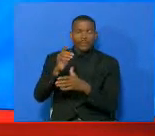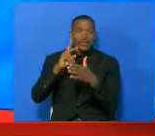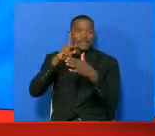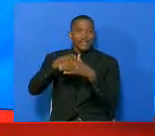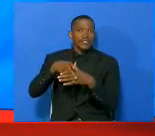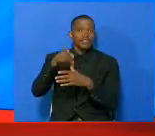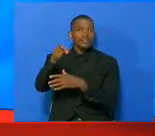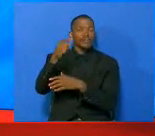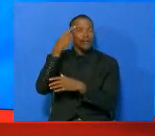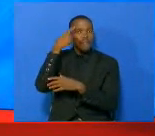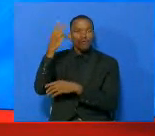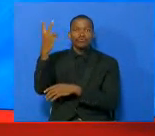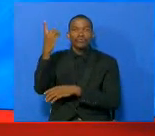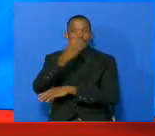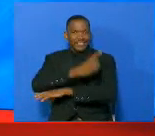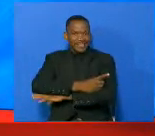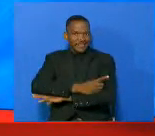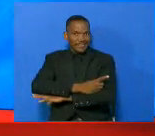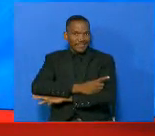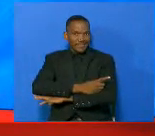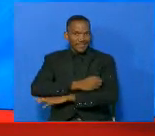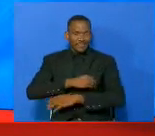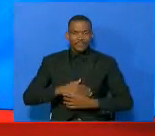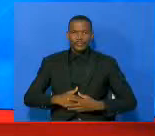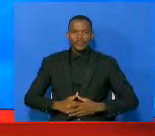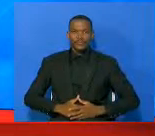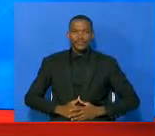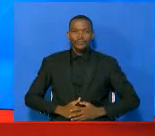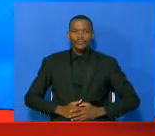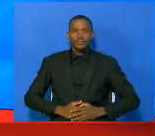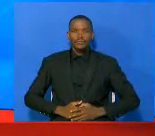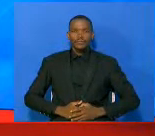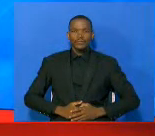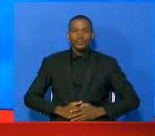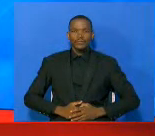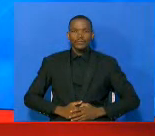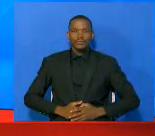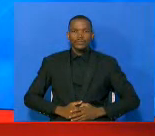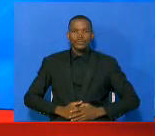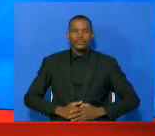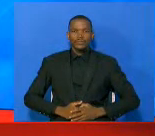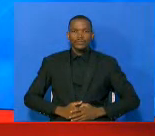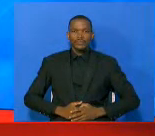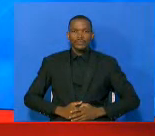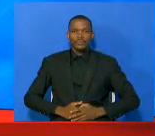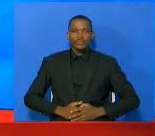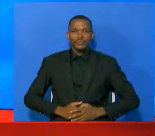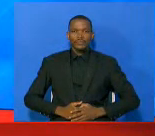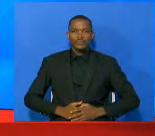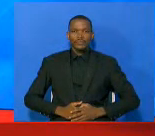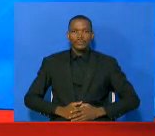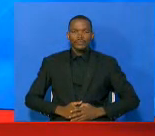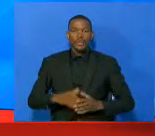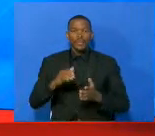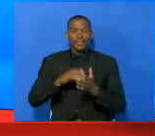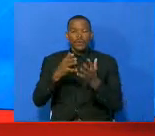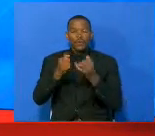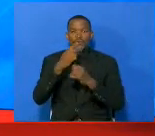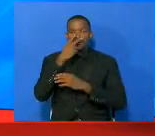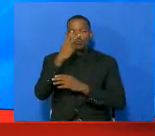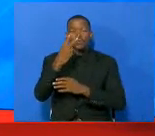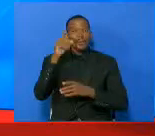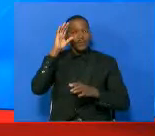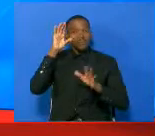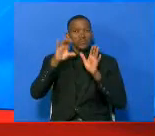la semmuso la malatsi mabedi. Ne kere ke go bontsha